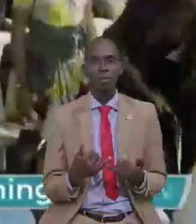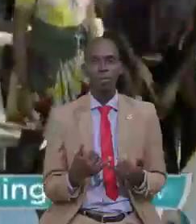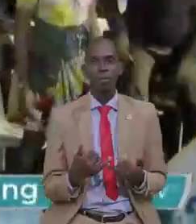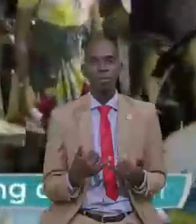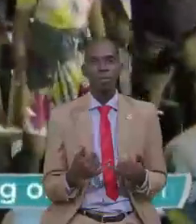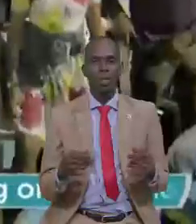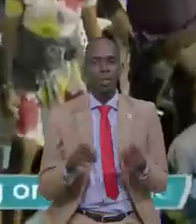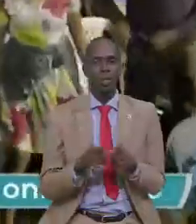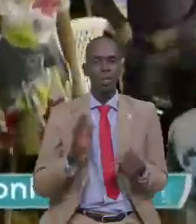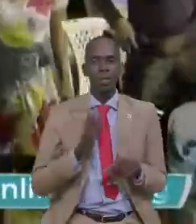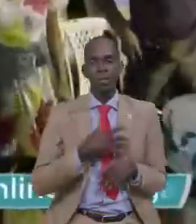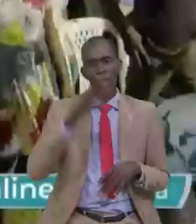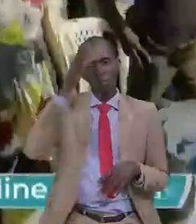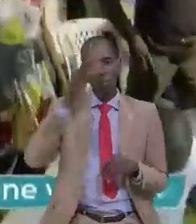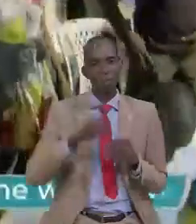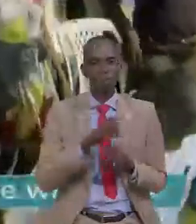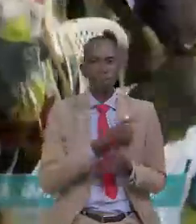in the Lord comes to pray for us.